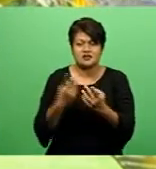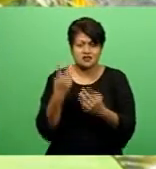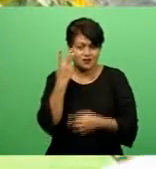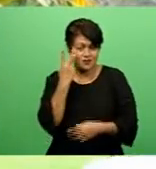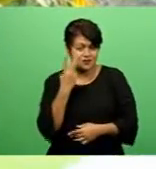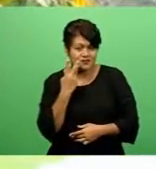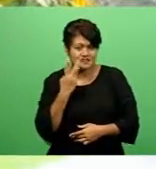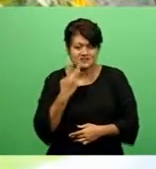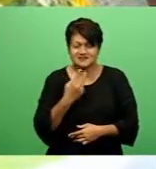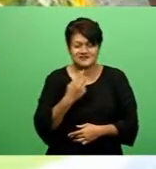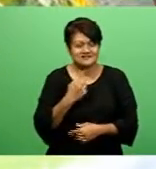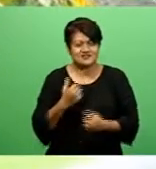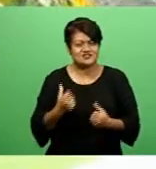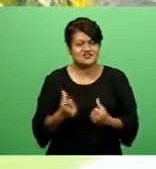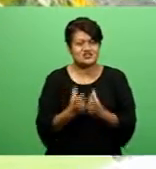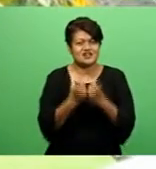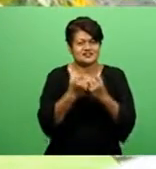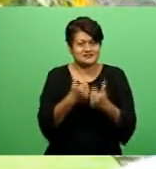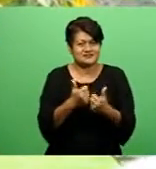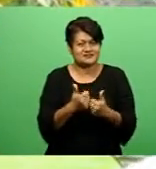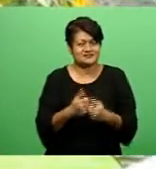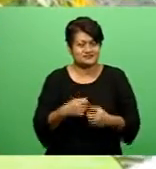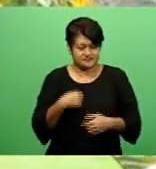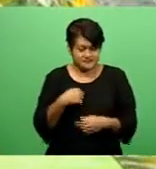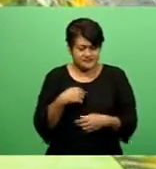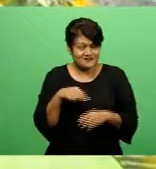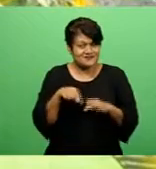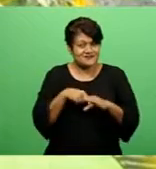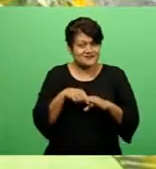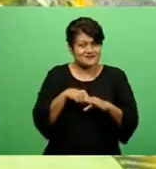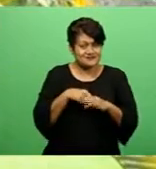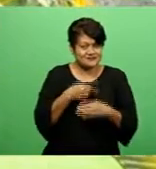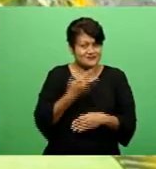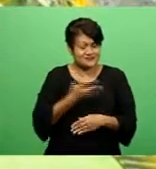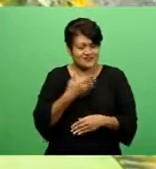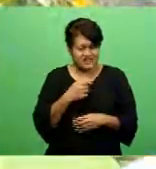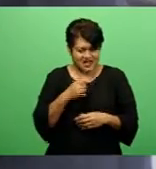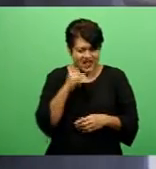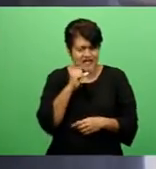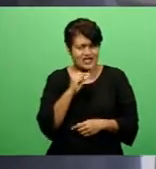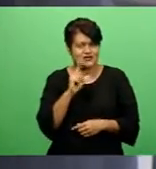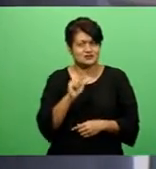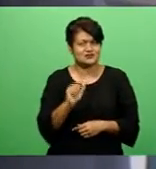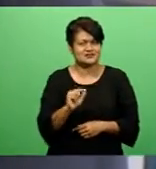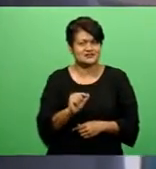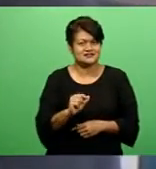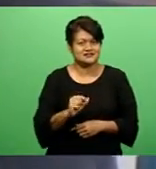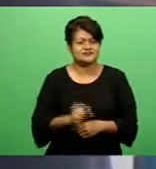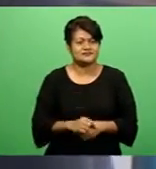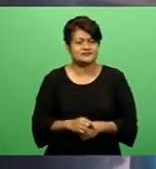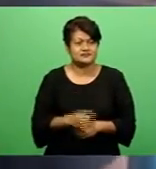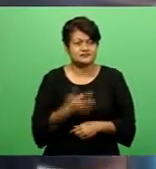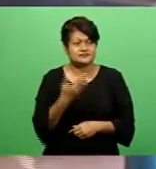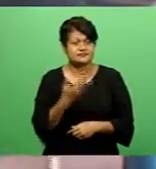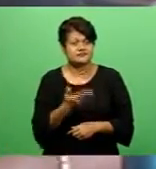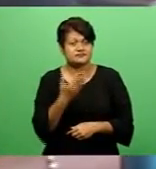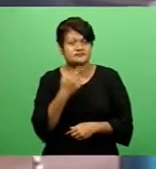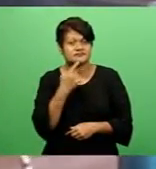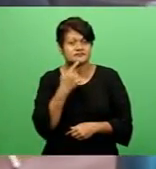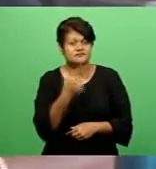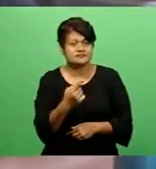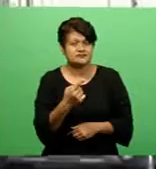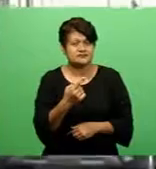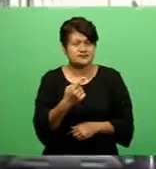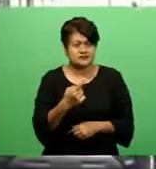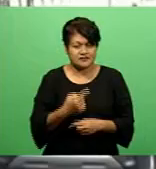this motivation inside me that I can do it, and it's really great. Mentor Tirin Olivo says there is a need for